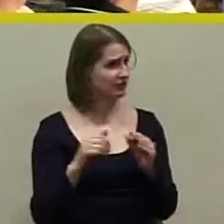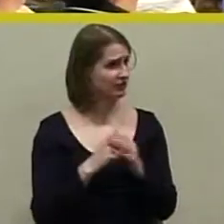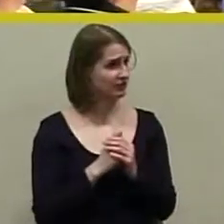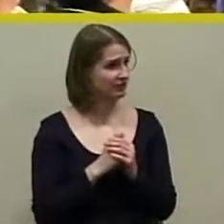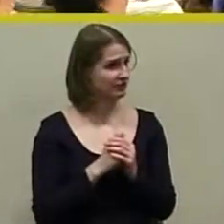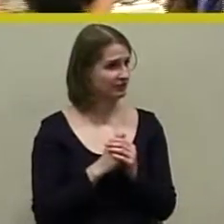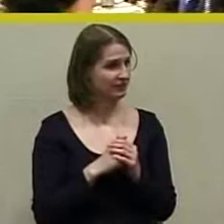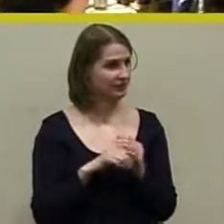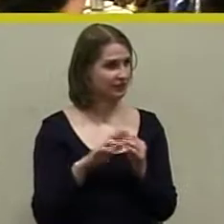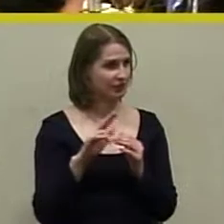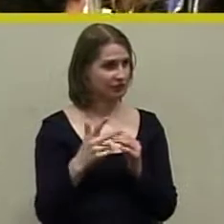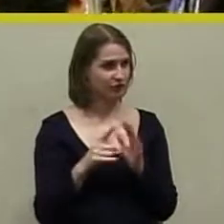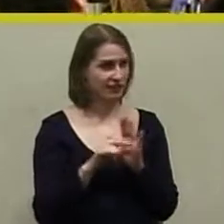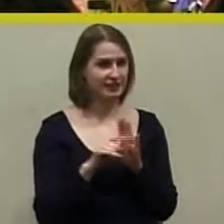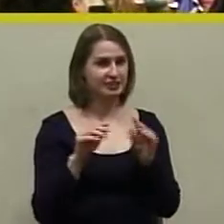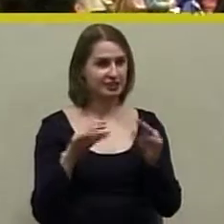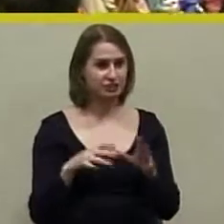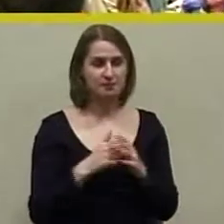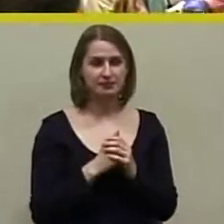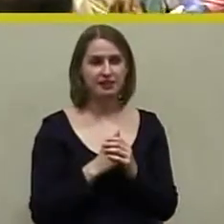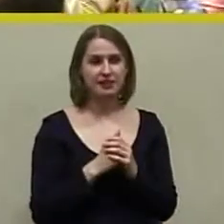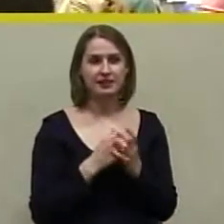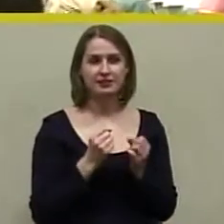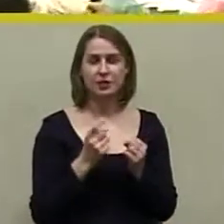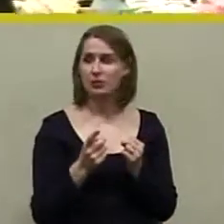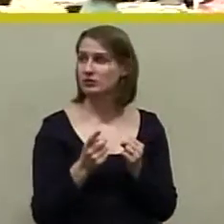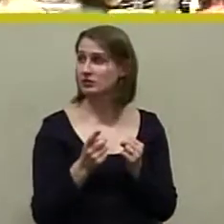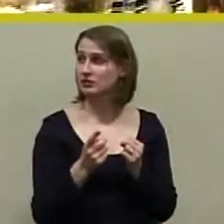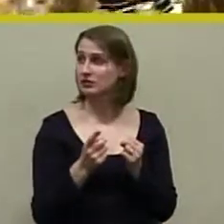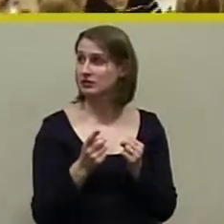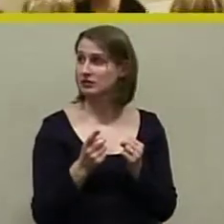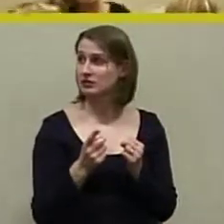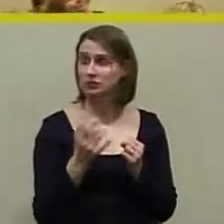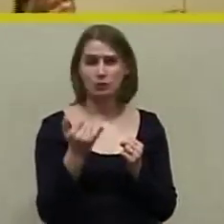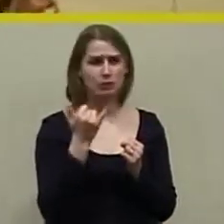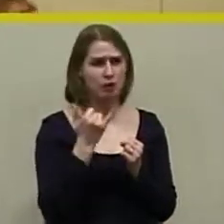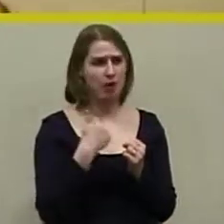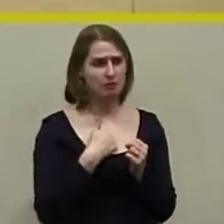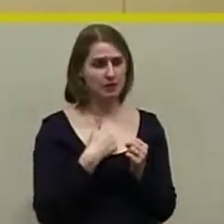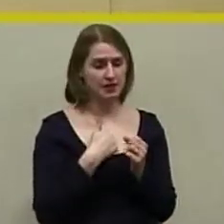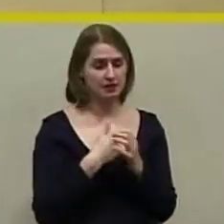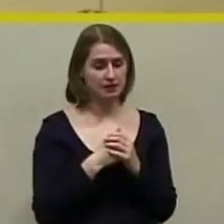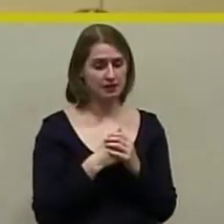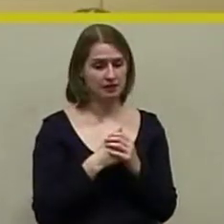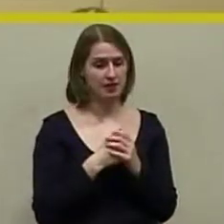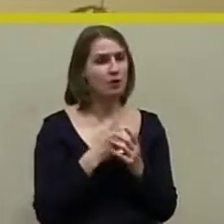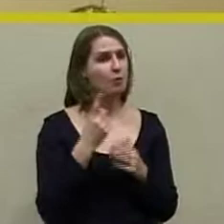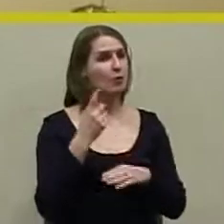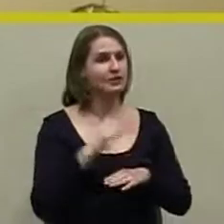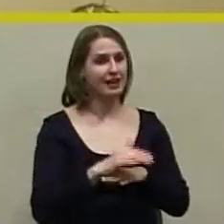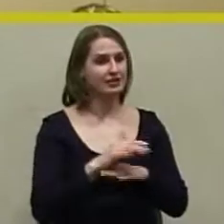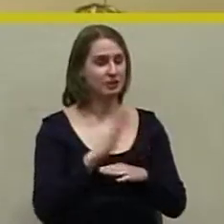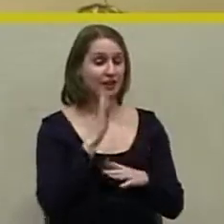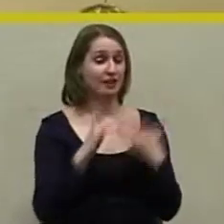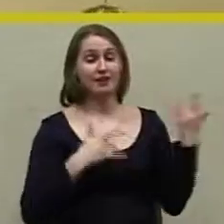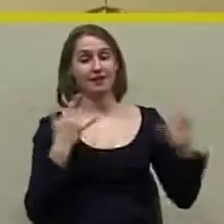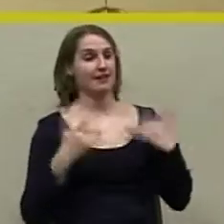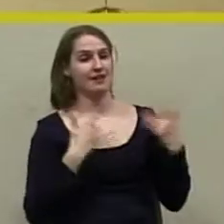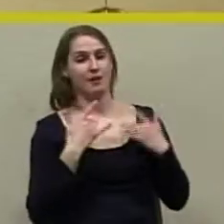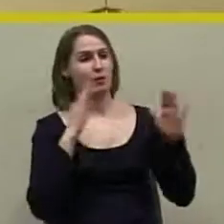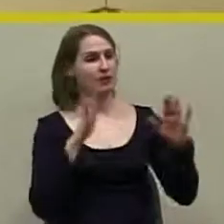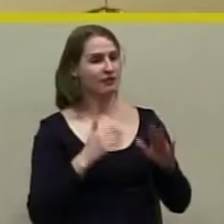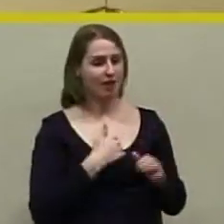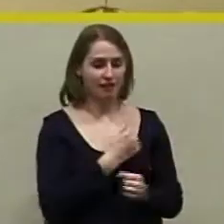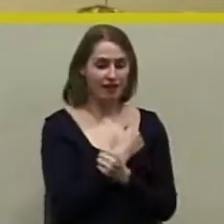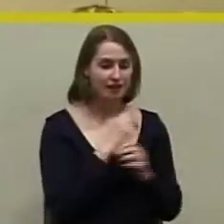teaching where she got her student teaching. So unfortunately, she's not close by. But she'll call up, and one night it'll be like on cloud nine. God, everything is wonderful. I love teaching. The